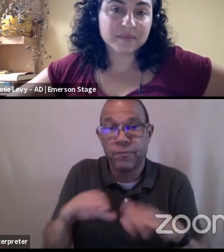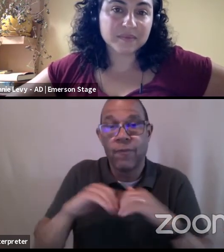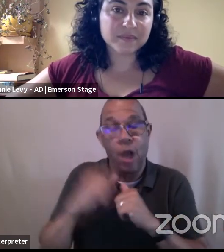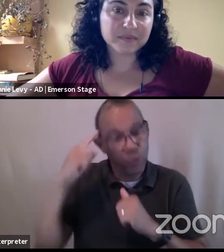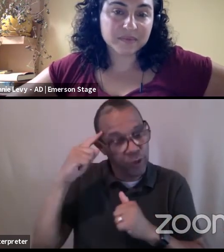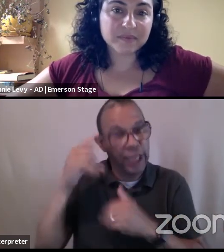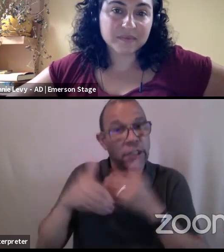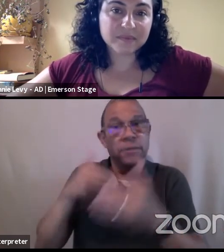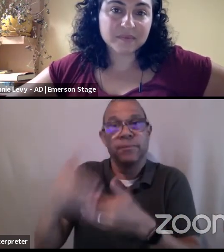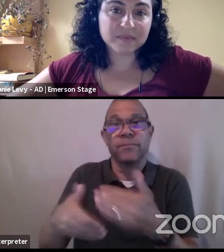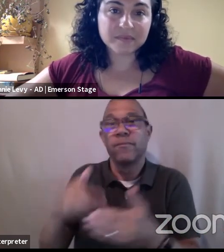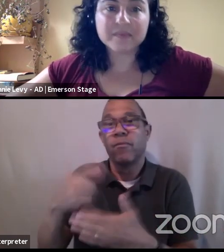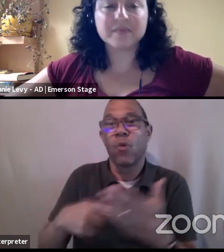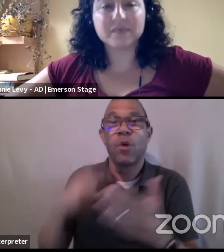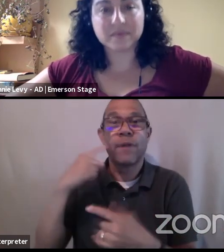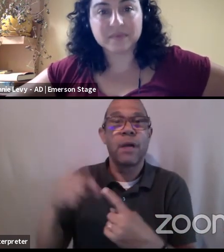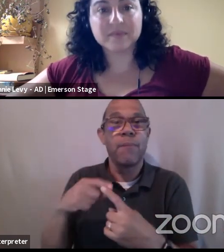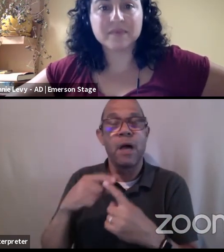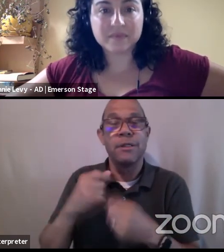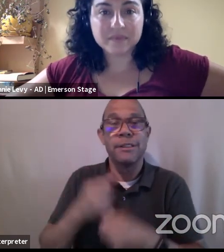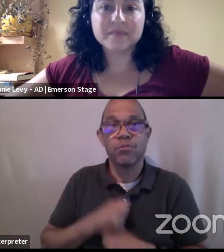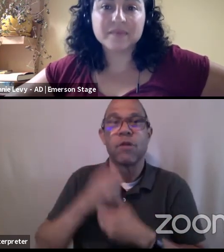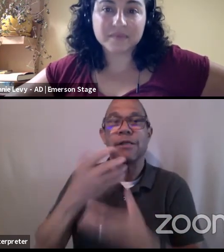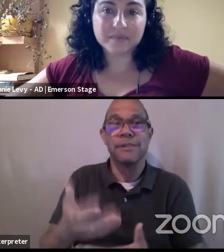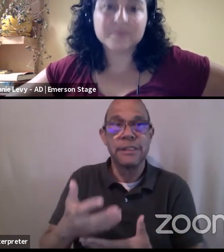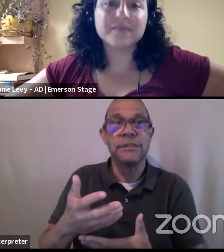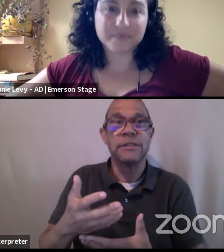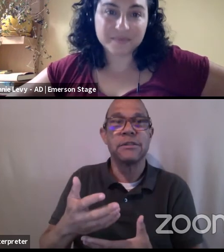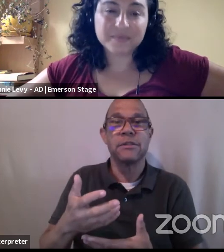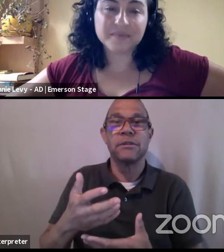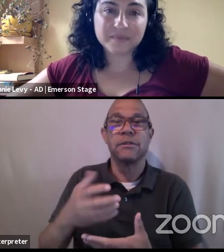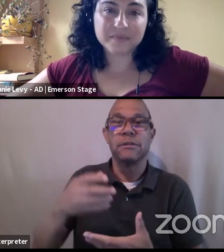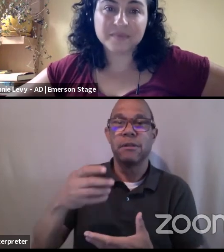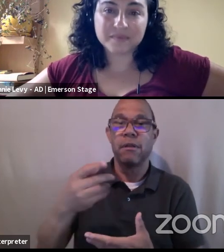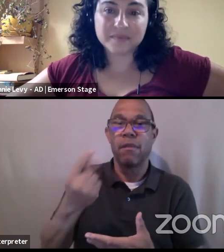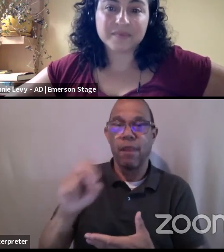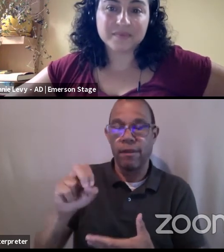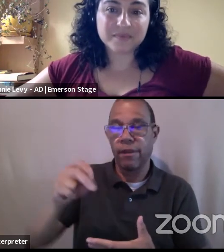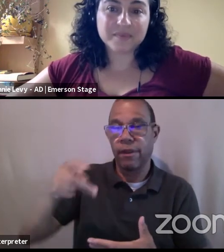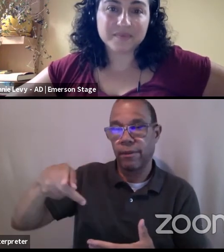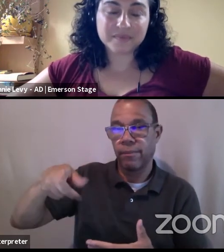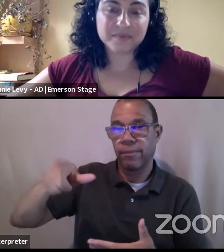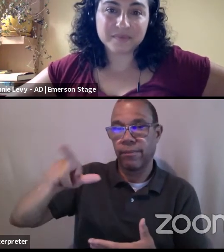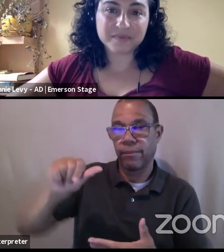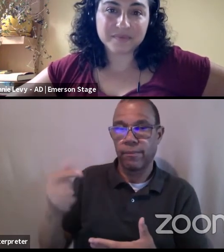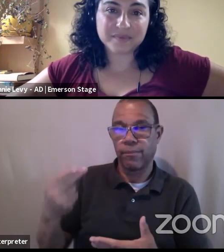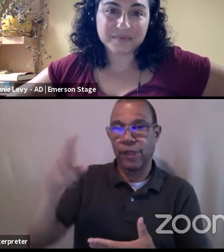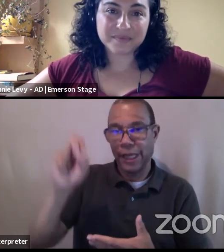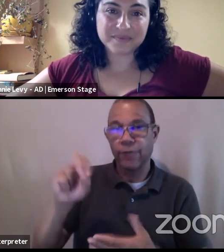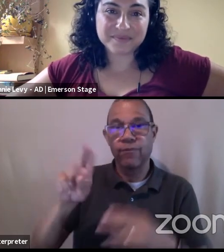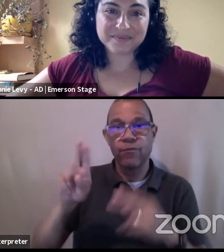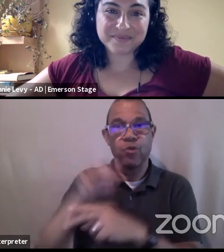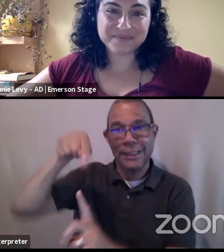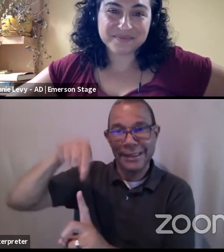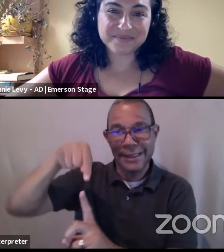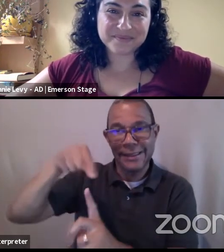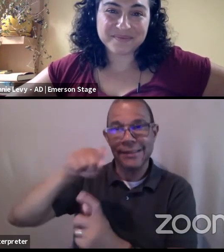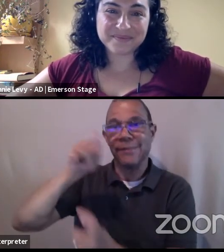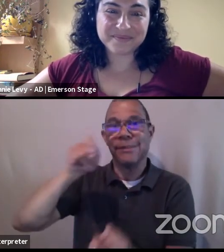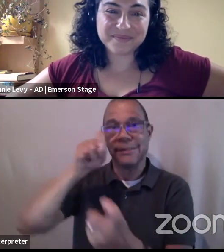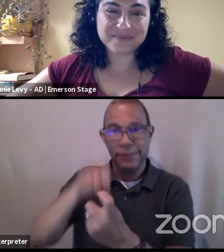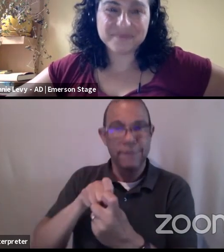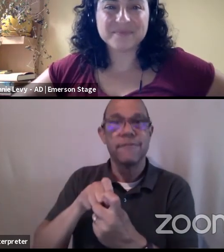about uh expressing uh the play in a specific uh with using a specific medium it's it's like